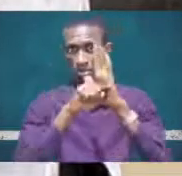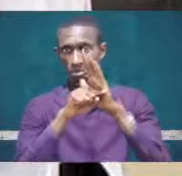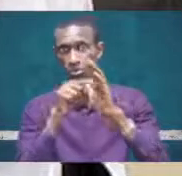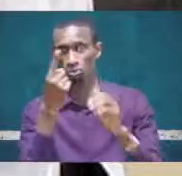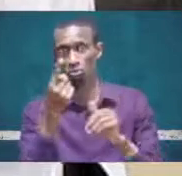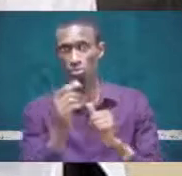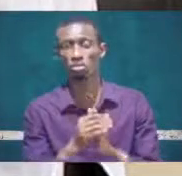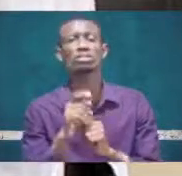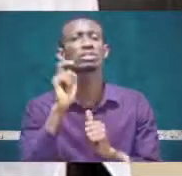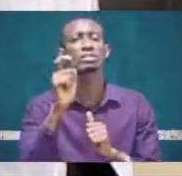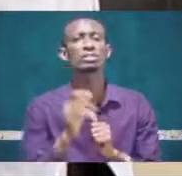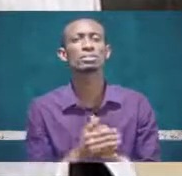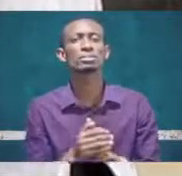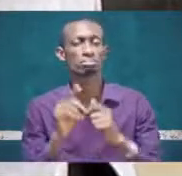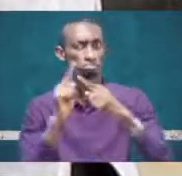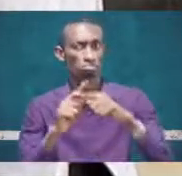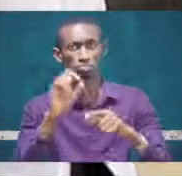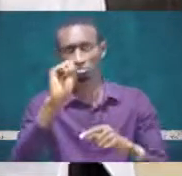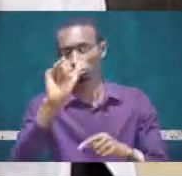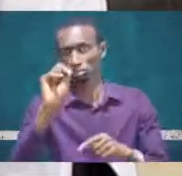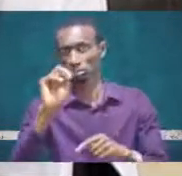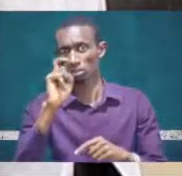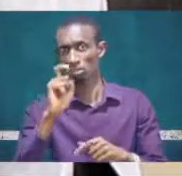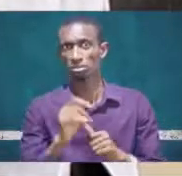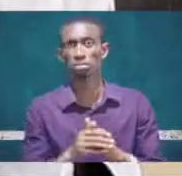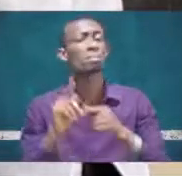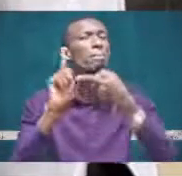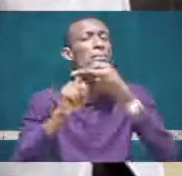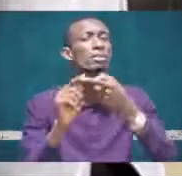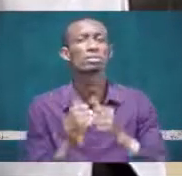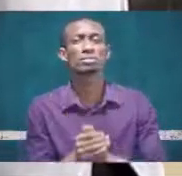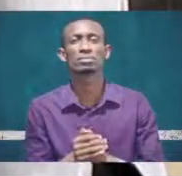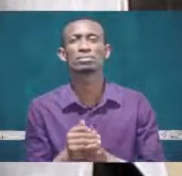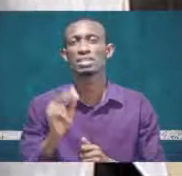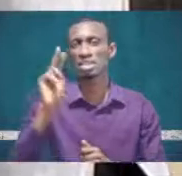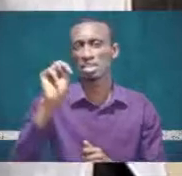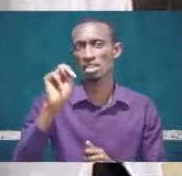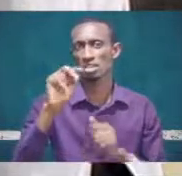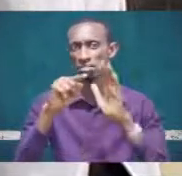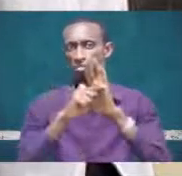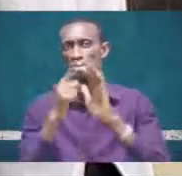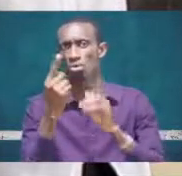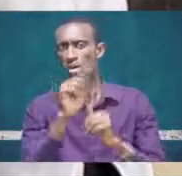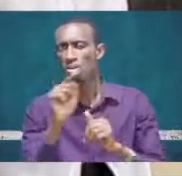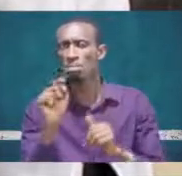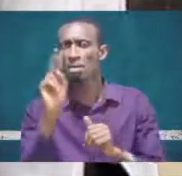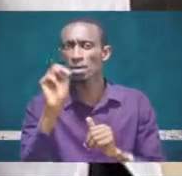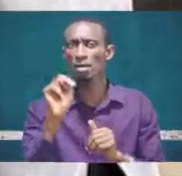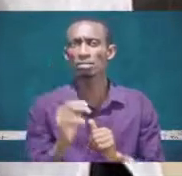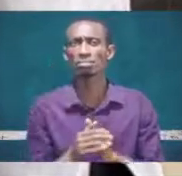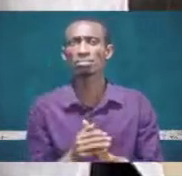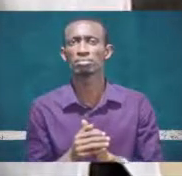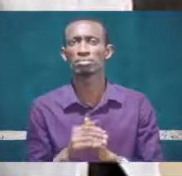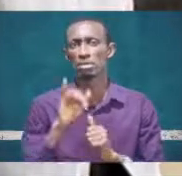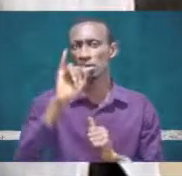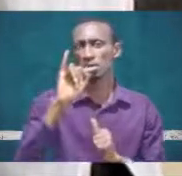1 x times sine of x plus n minus 1 divided by n,